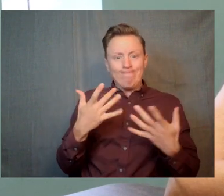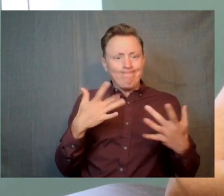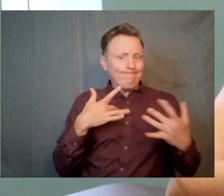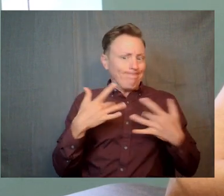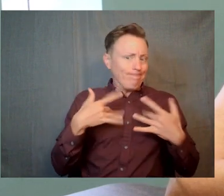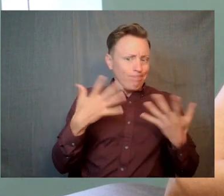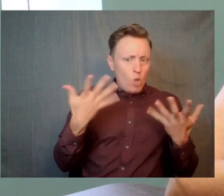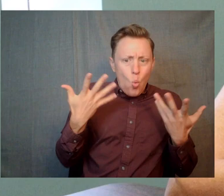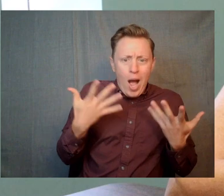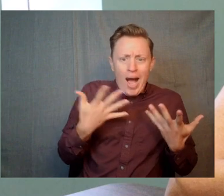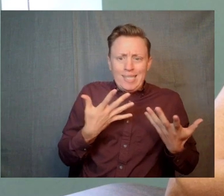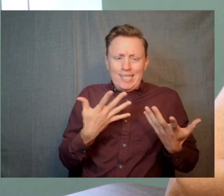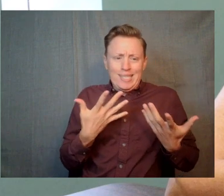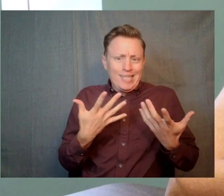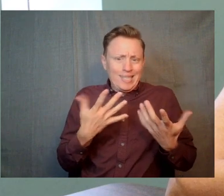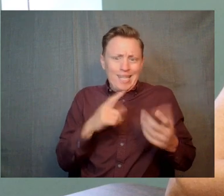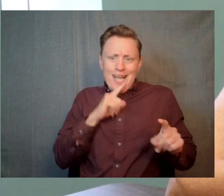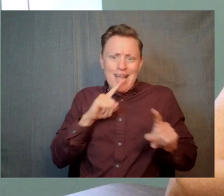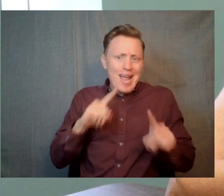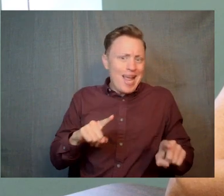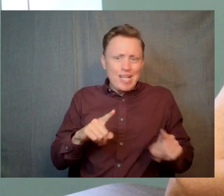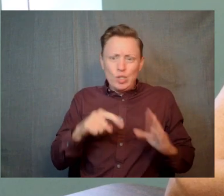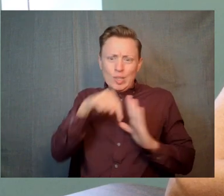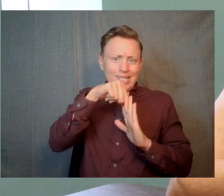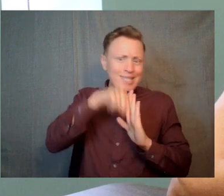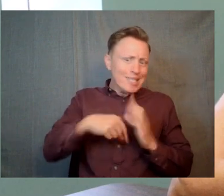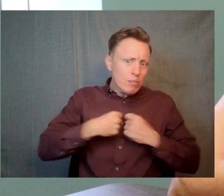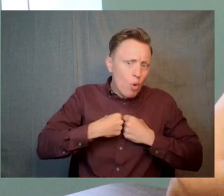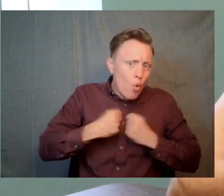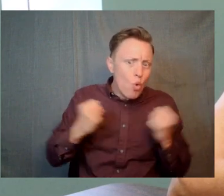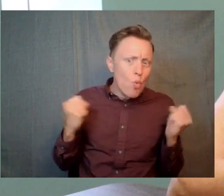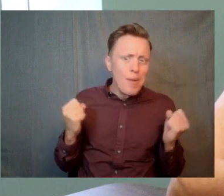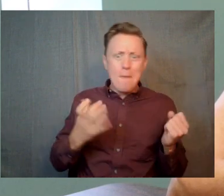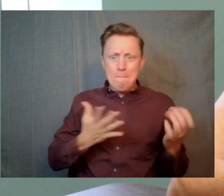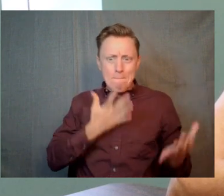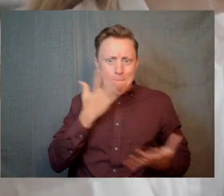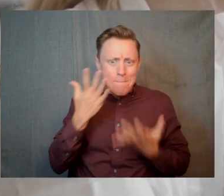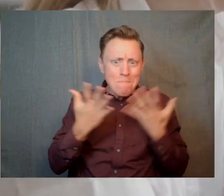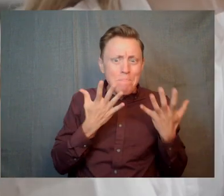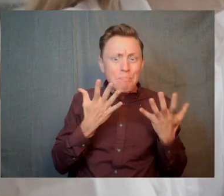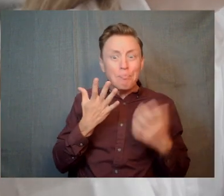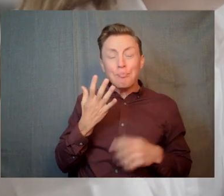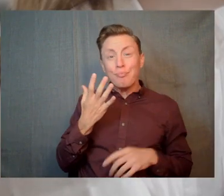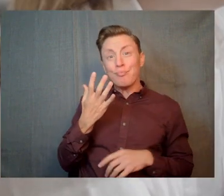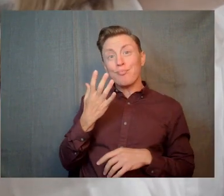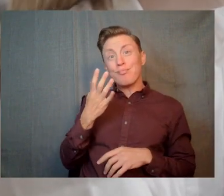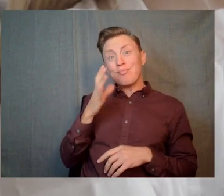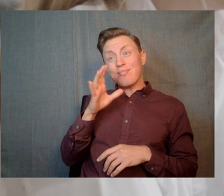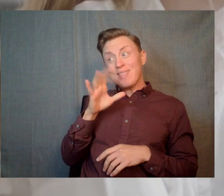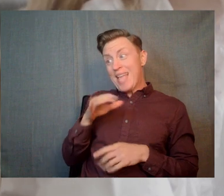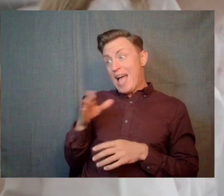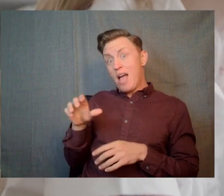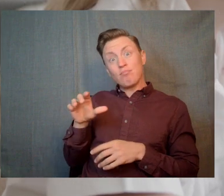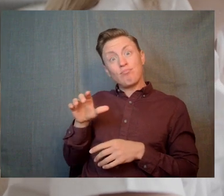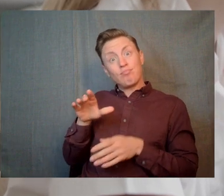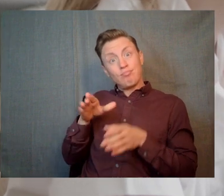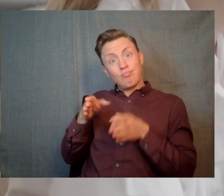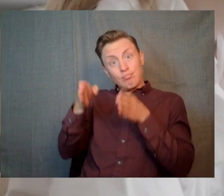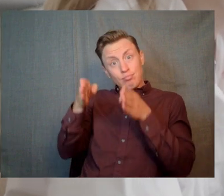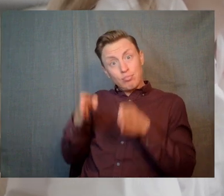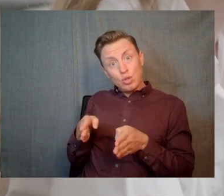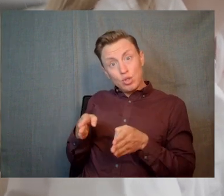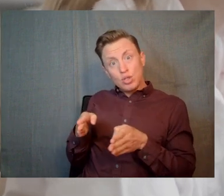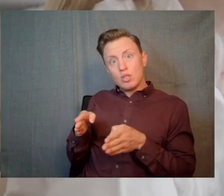are concerned about being vulnerable or embarrassed. This person should